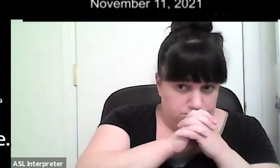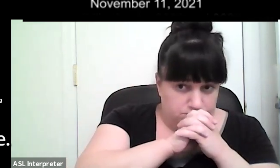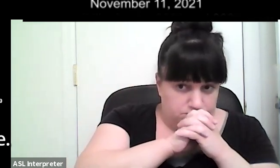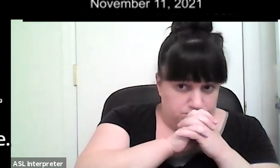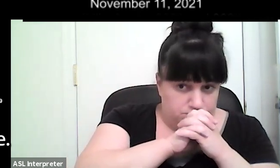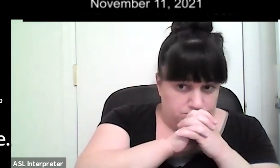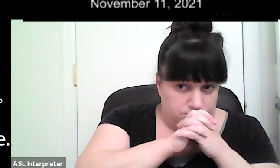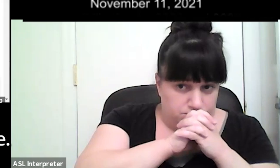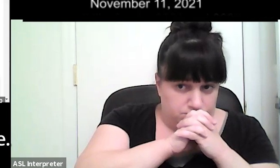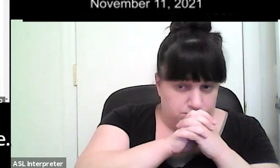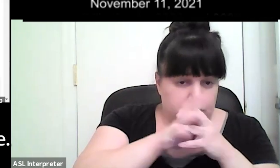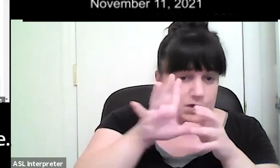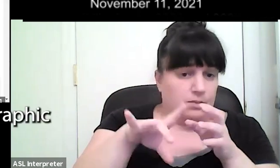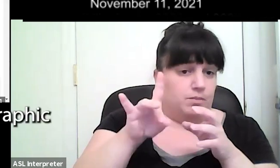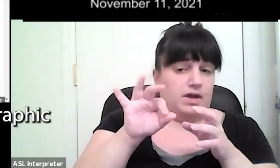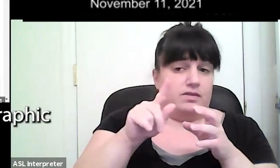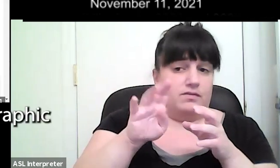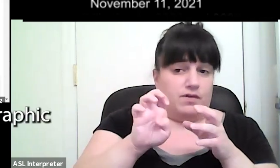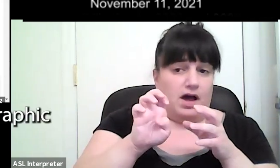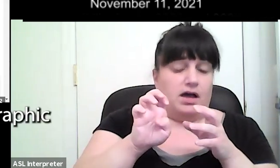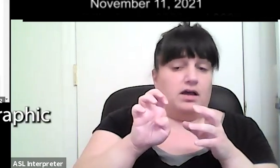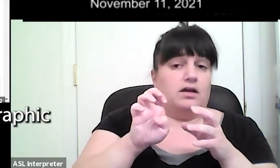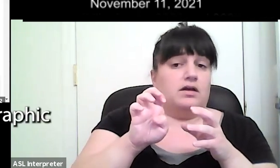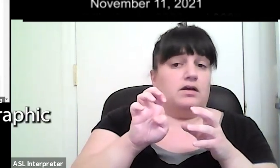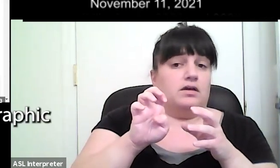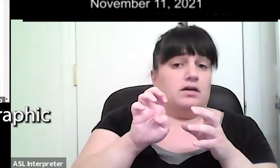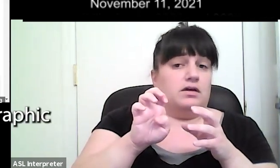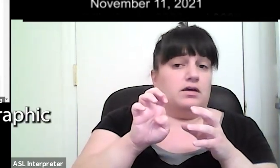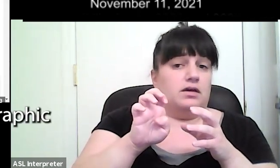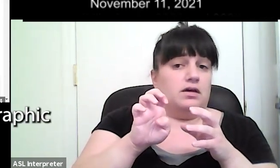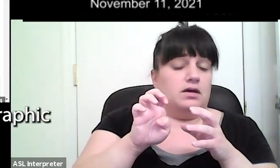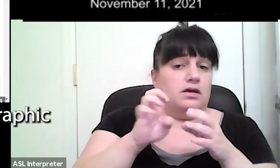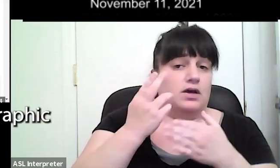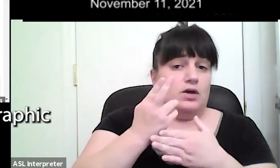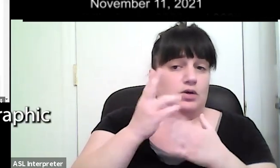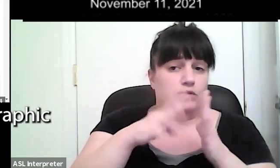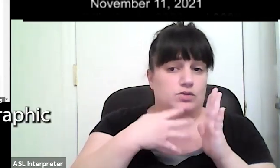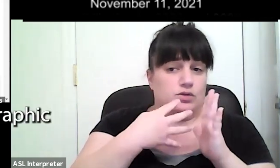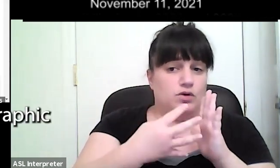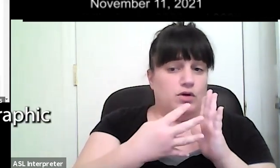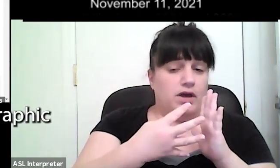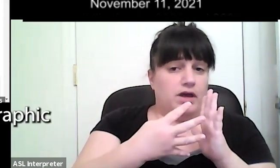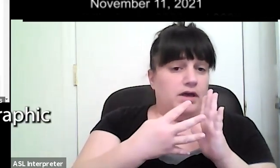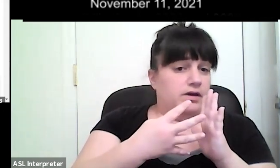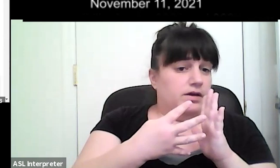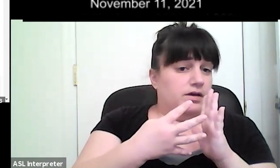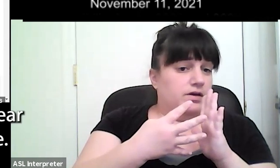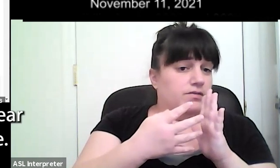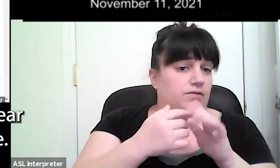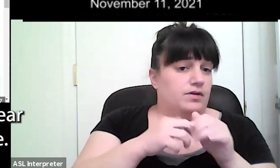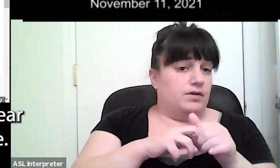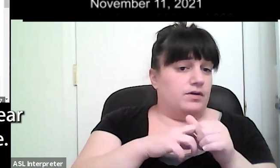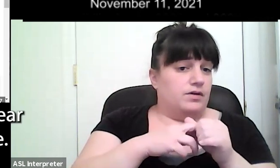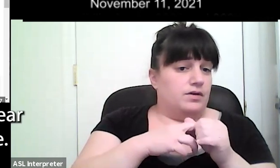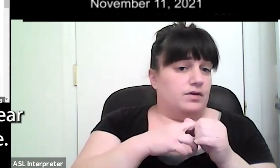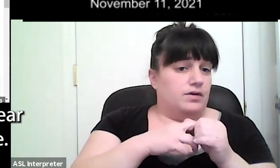So here you can choose the file. I've used the graph. I've used the graph that I just shared, and then you can